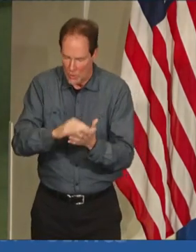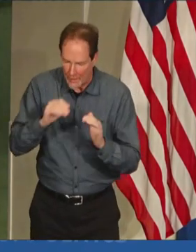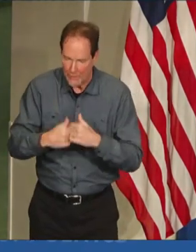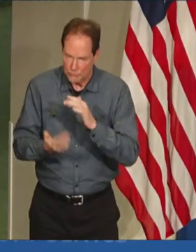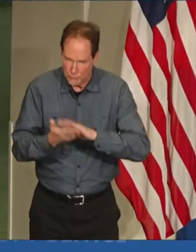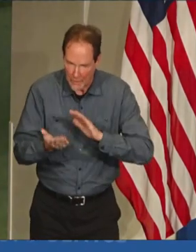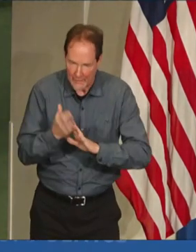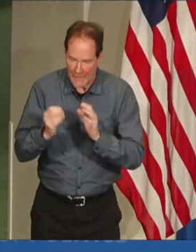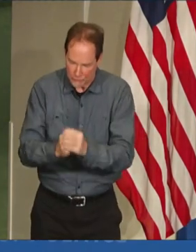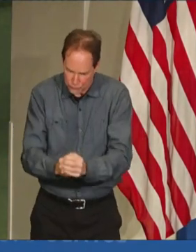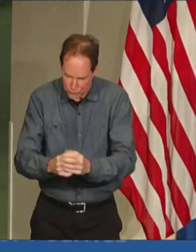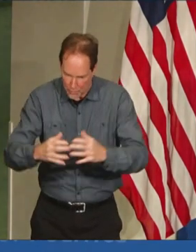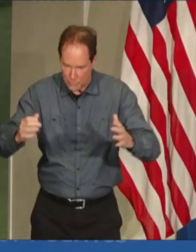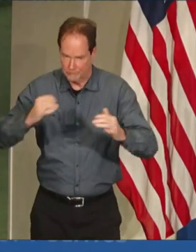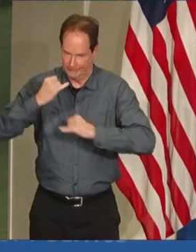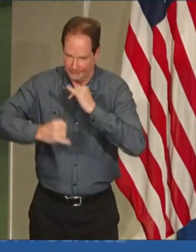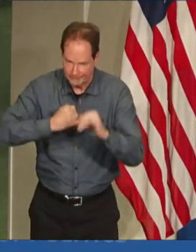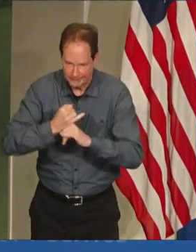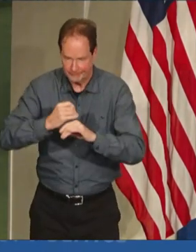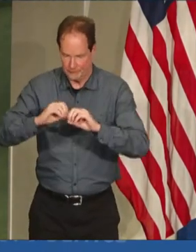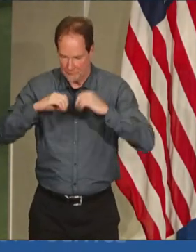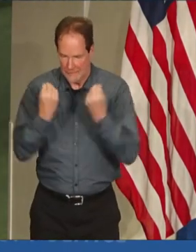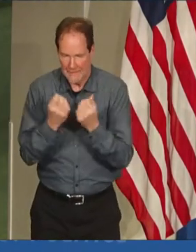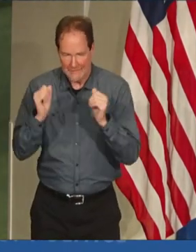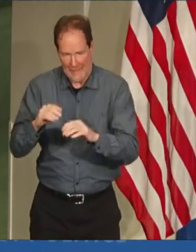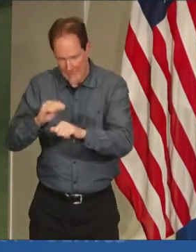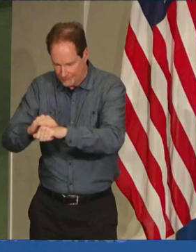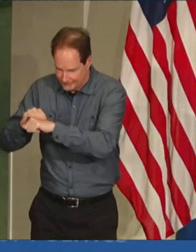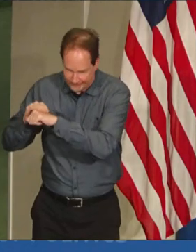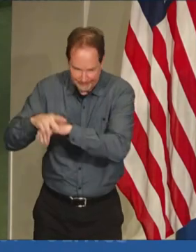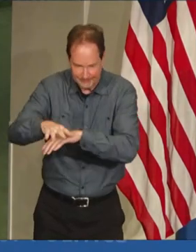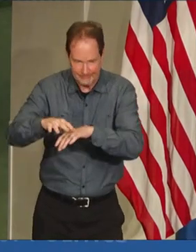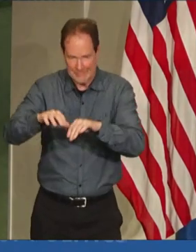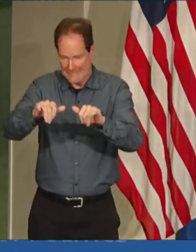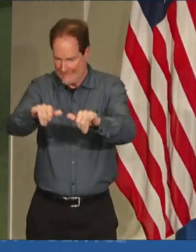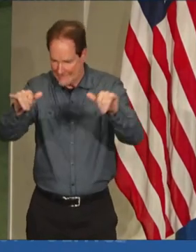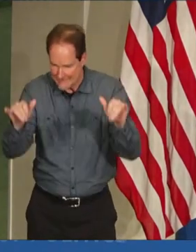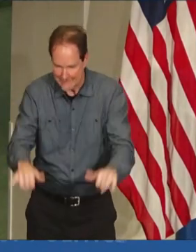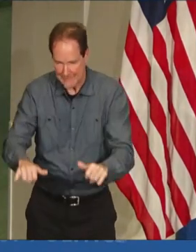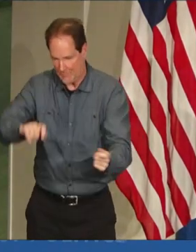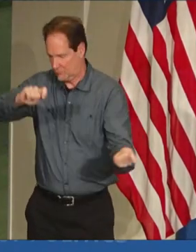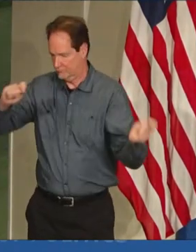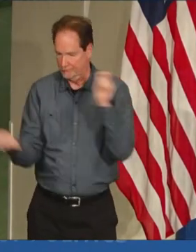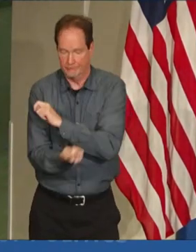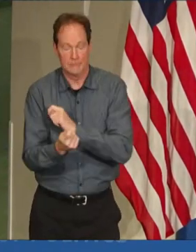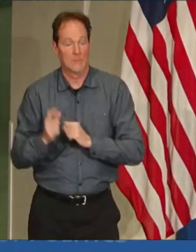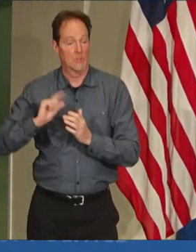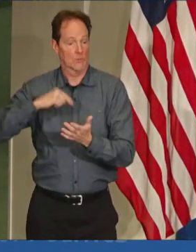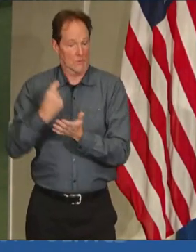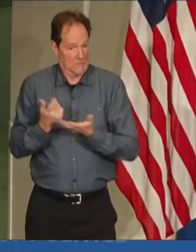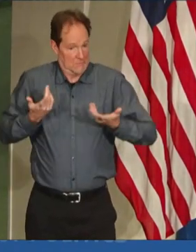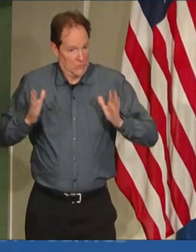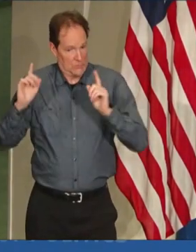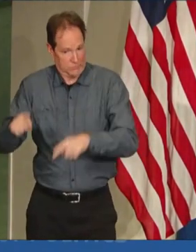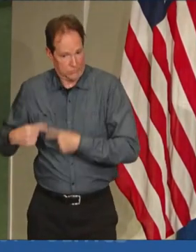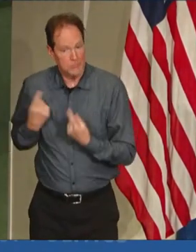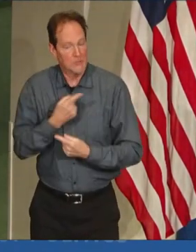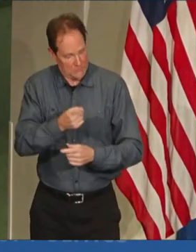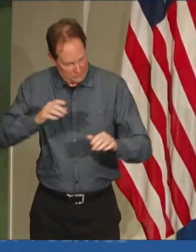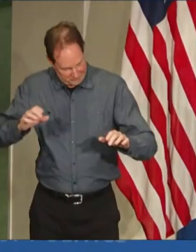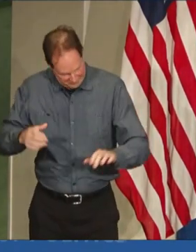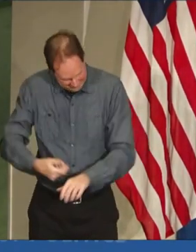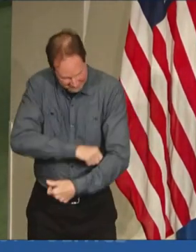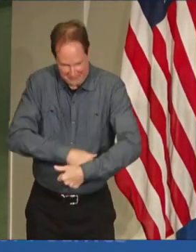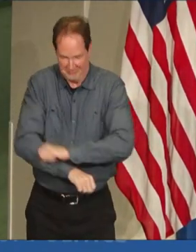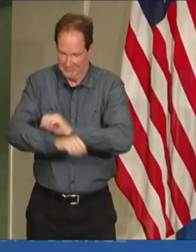international organization that could make systemic change. And since graduation, she has been doing that work. She has